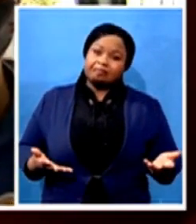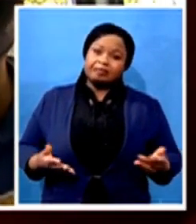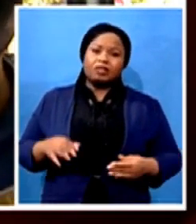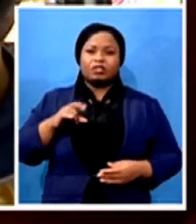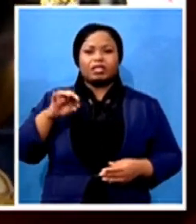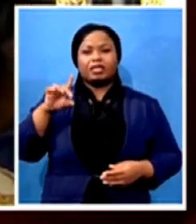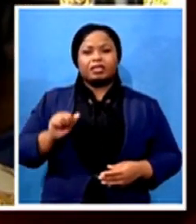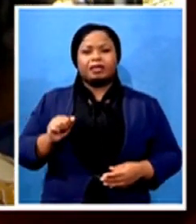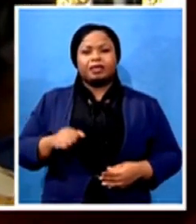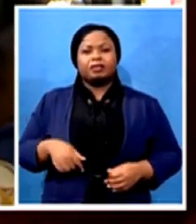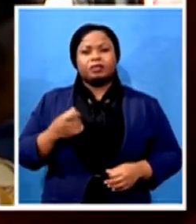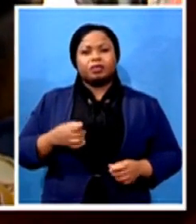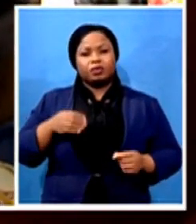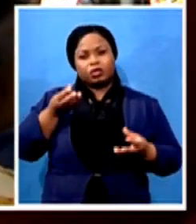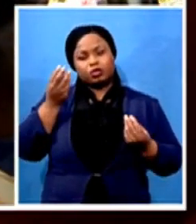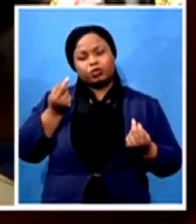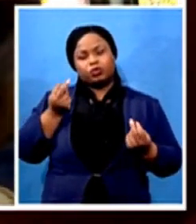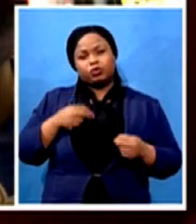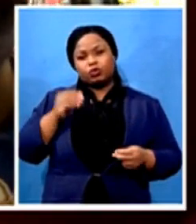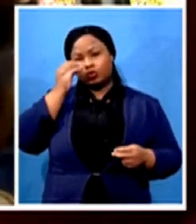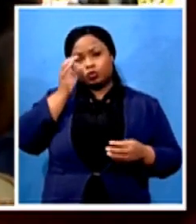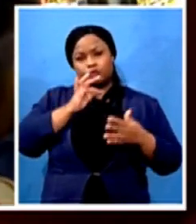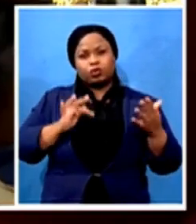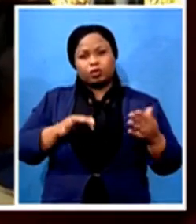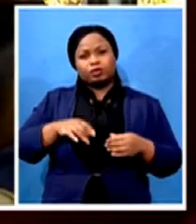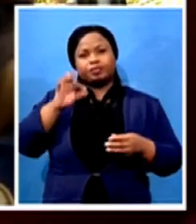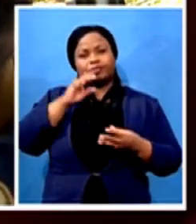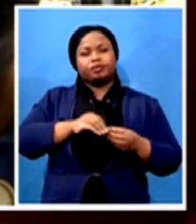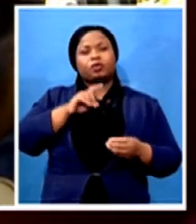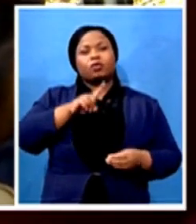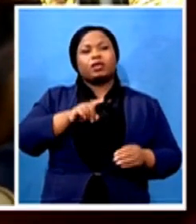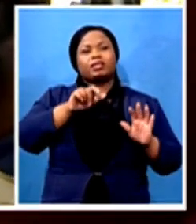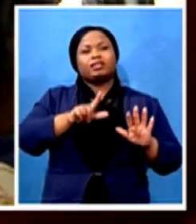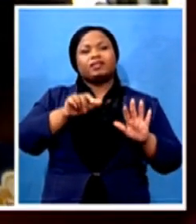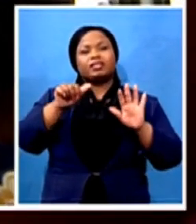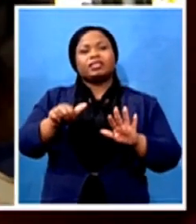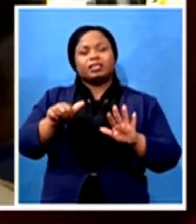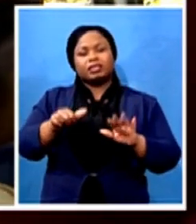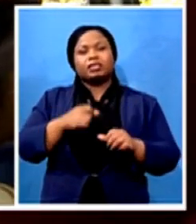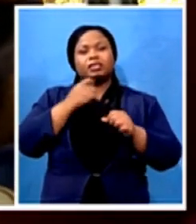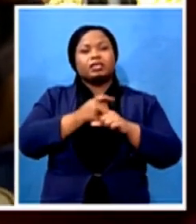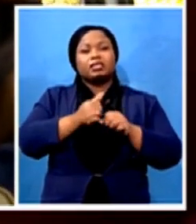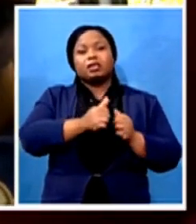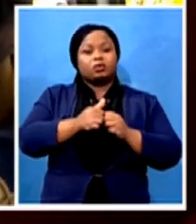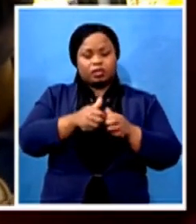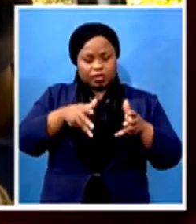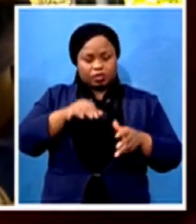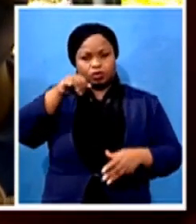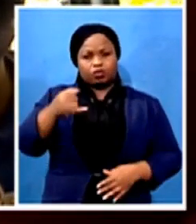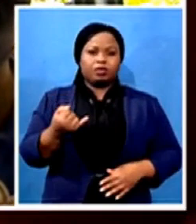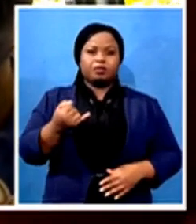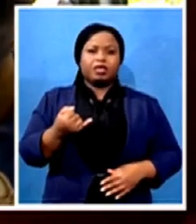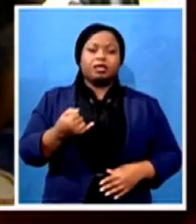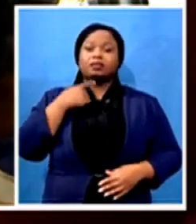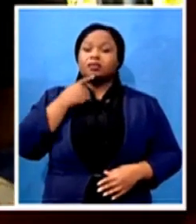with regards to 176 taxi associations in Johannesburg set to increase their taxi